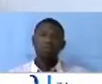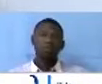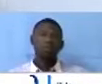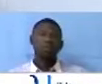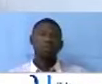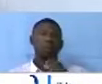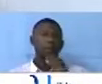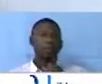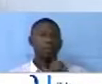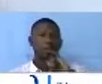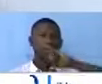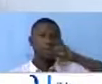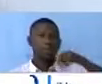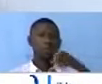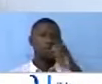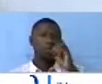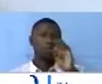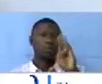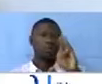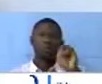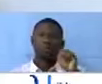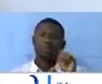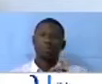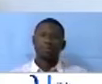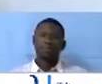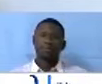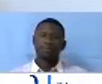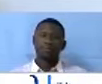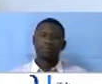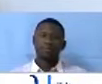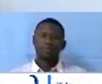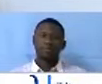Mr. Witness, you have also denied working with Sokoto Jame.